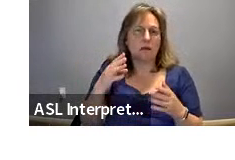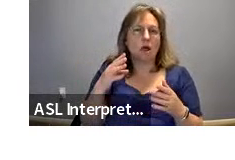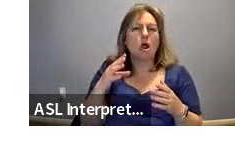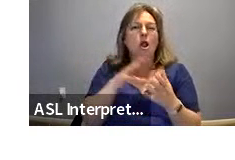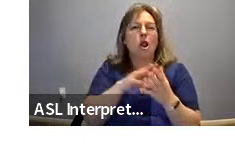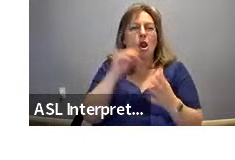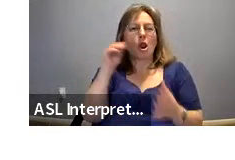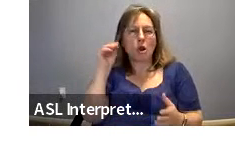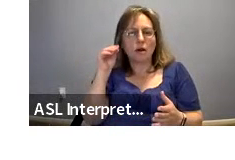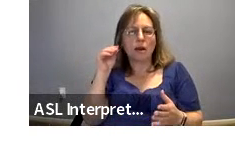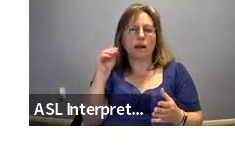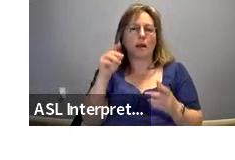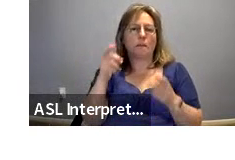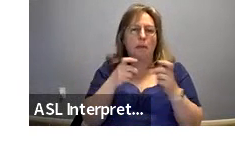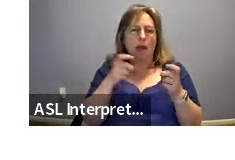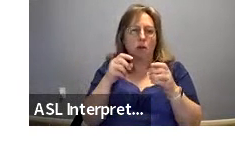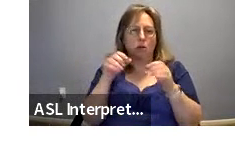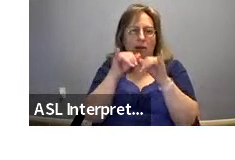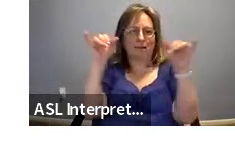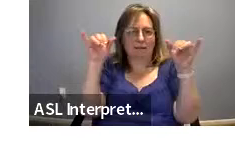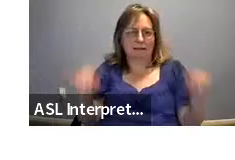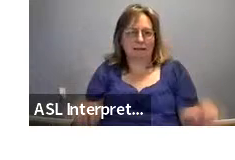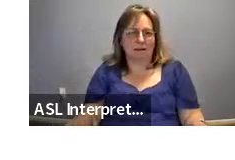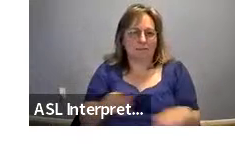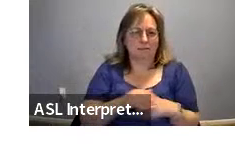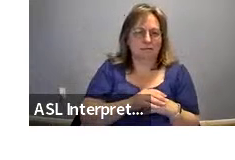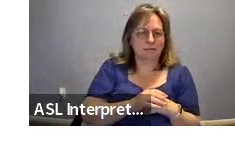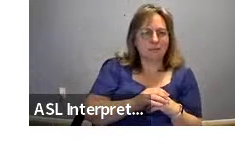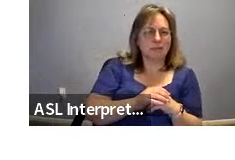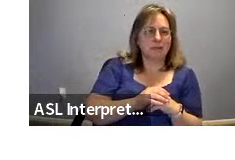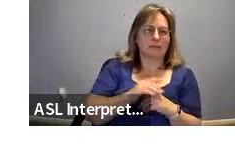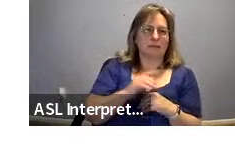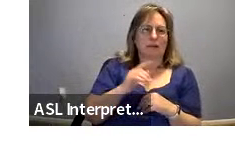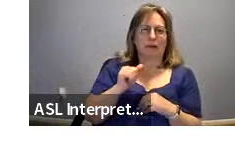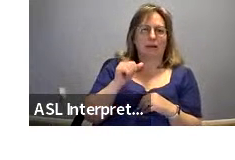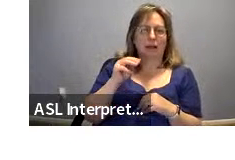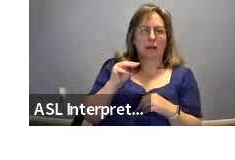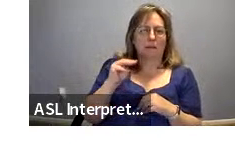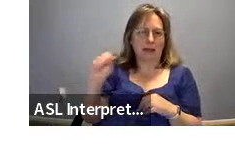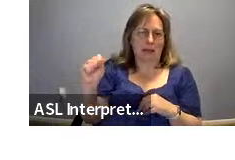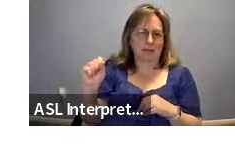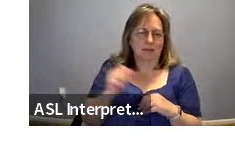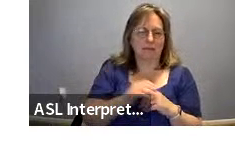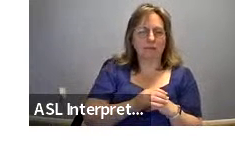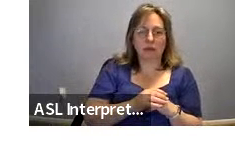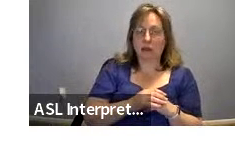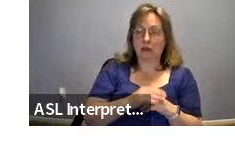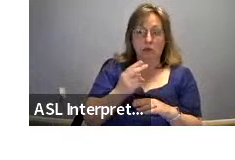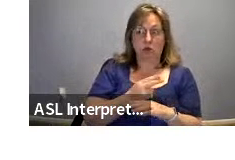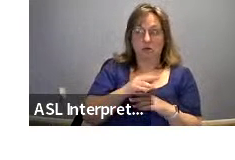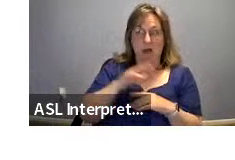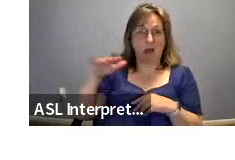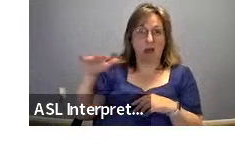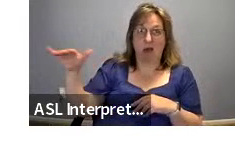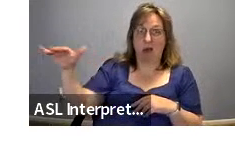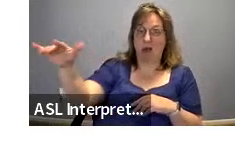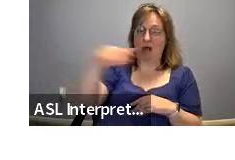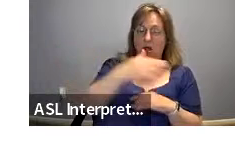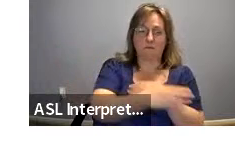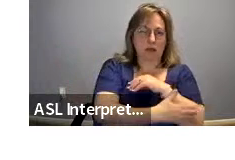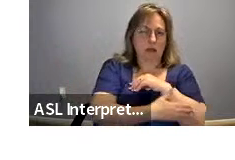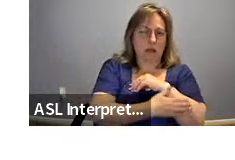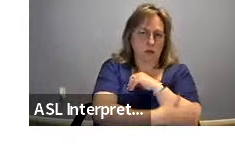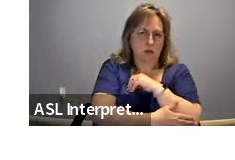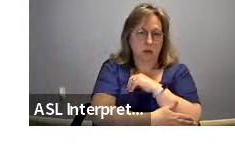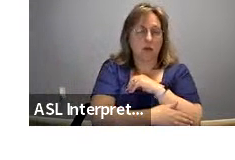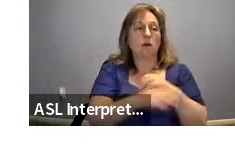as LMS. It is used by learning institutions across the country, educators,